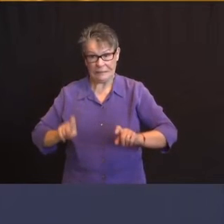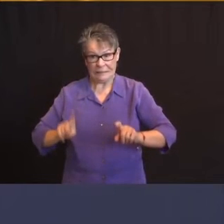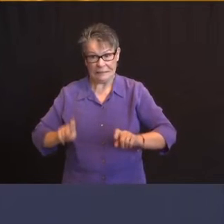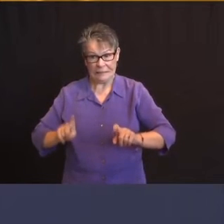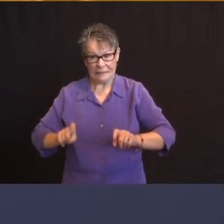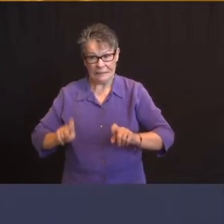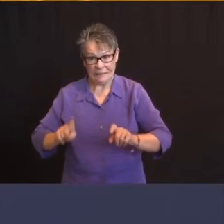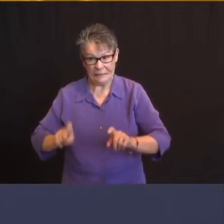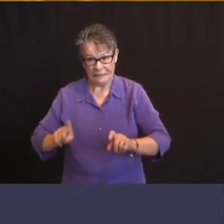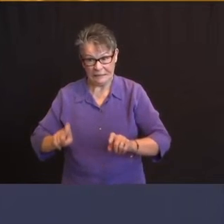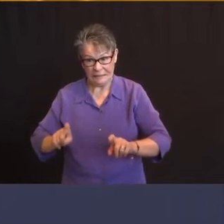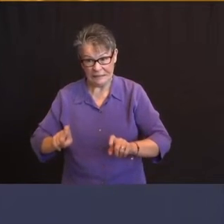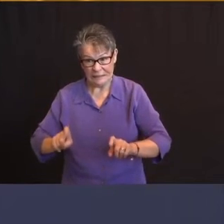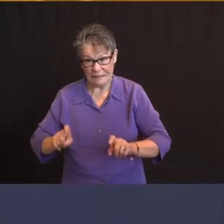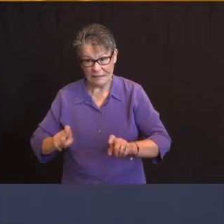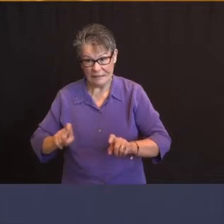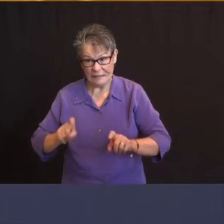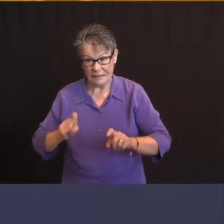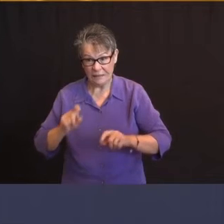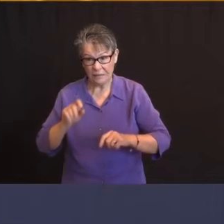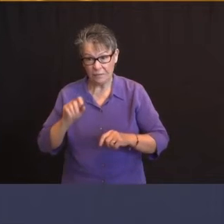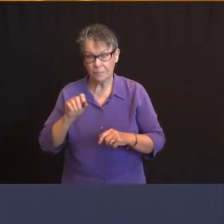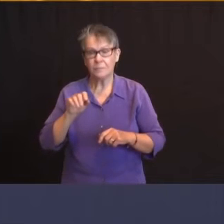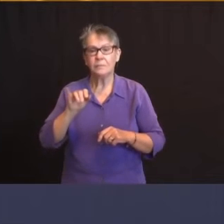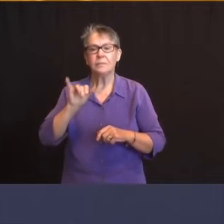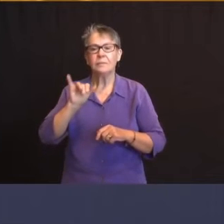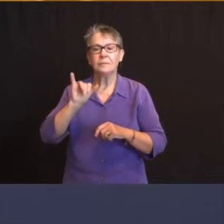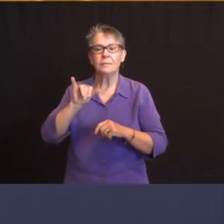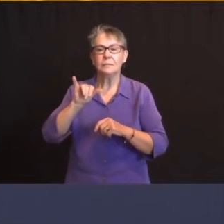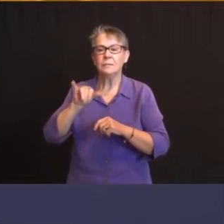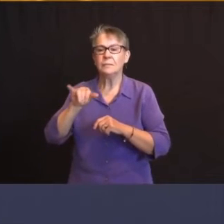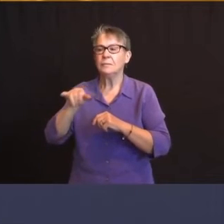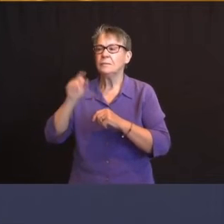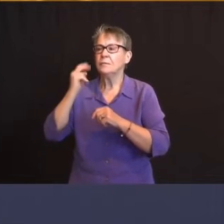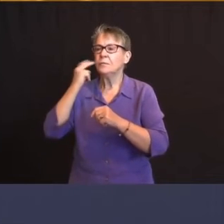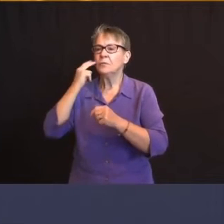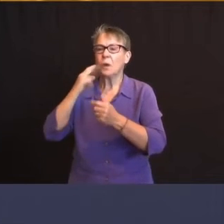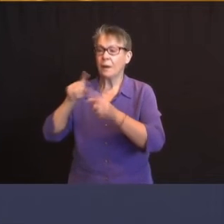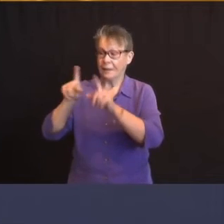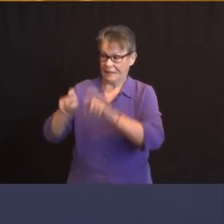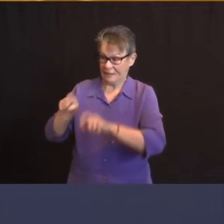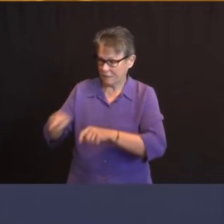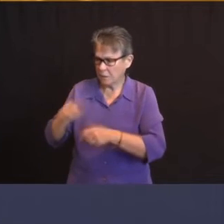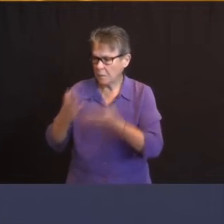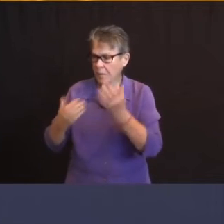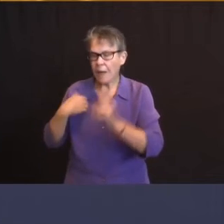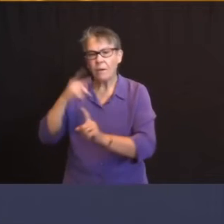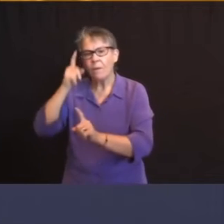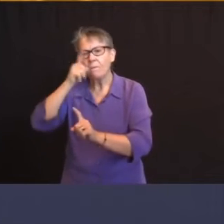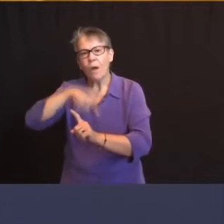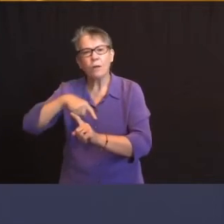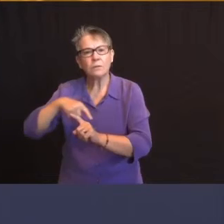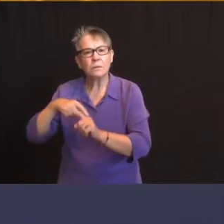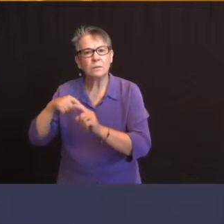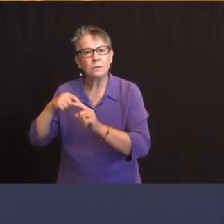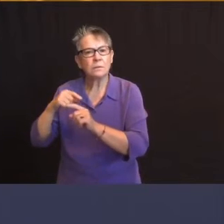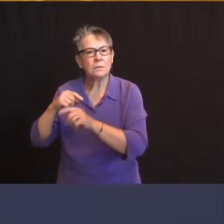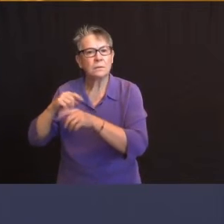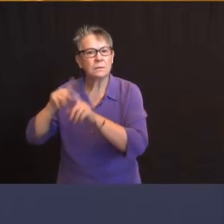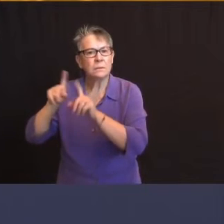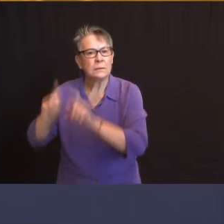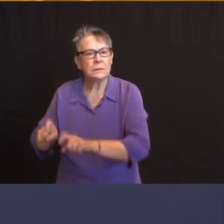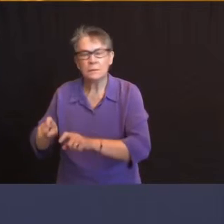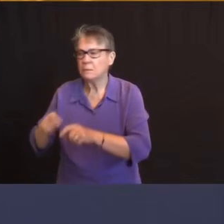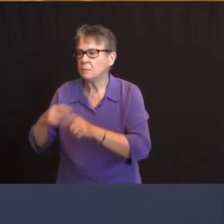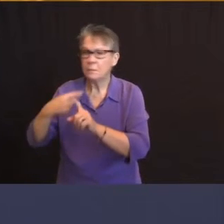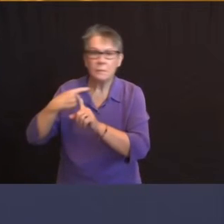Any details on that? And if so, is the state doing anything to help people get retested that were apparently the victims of fraudulent tests there? On